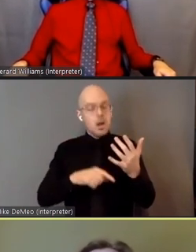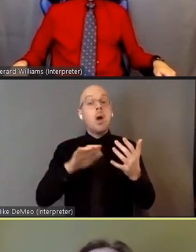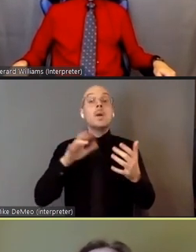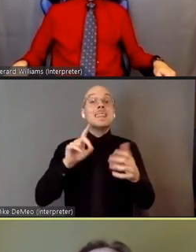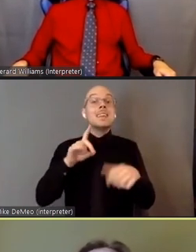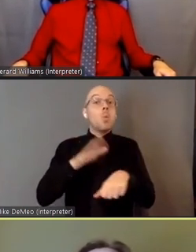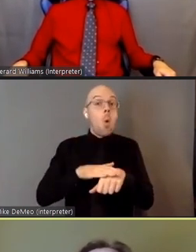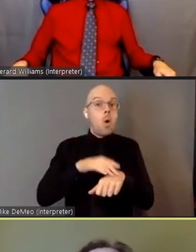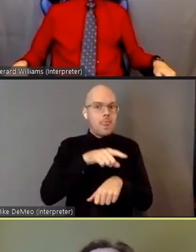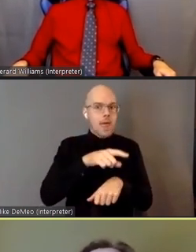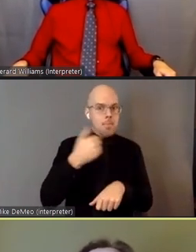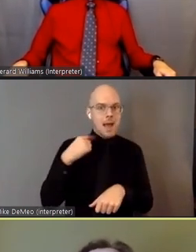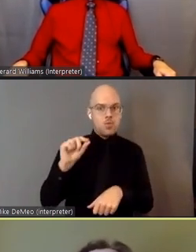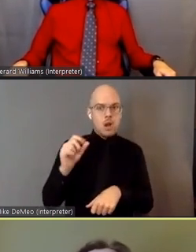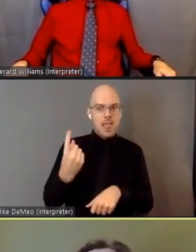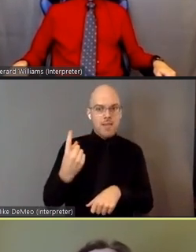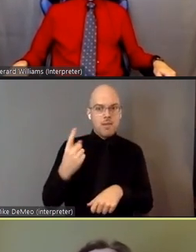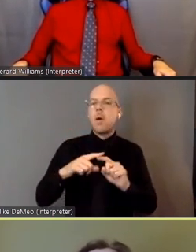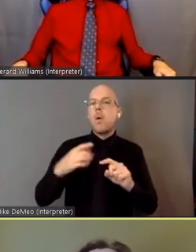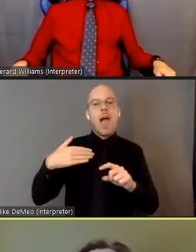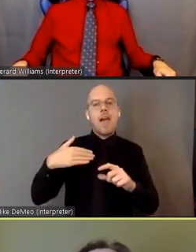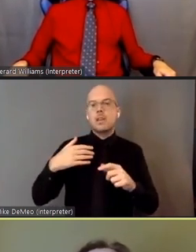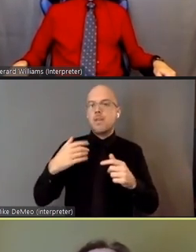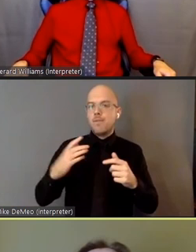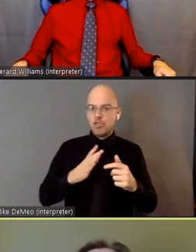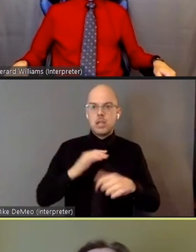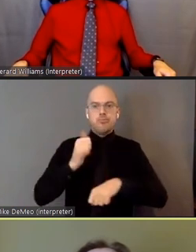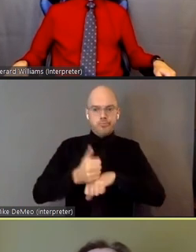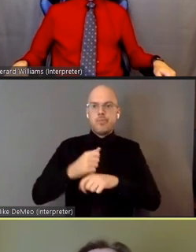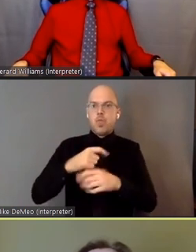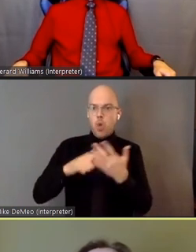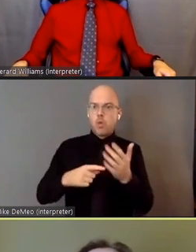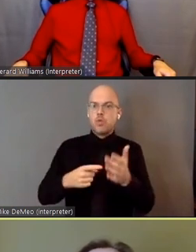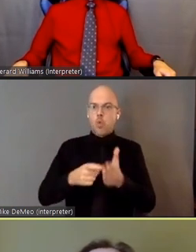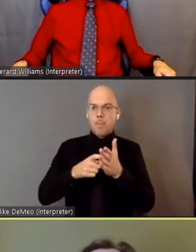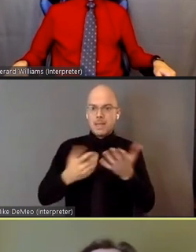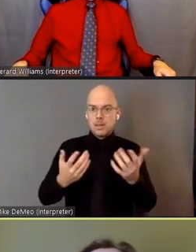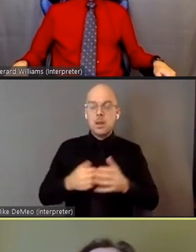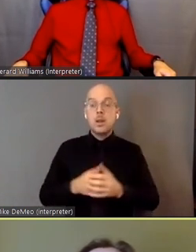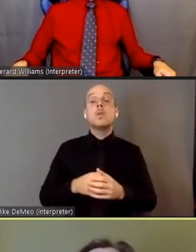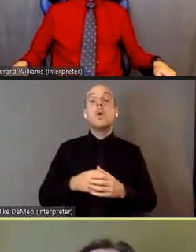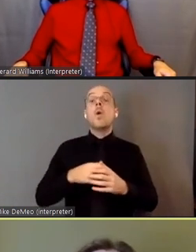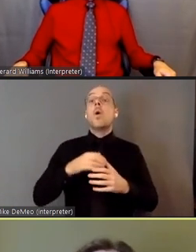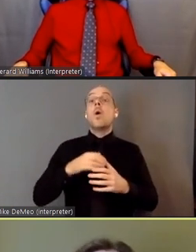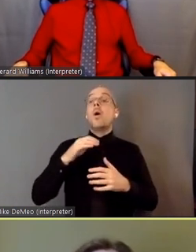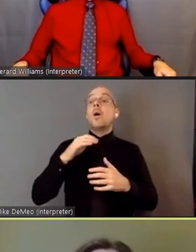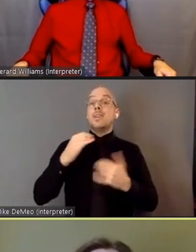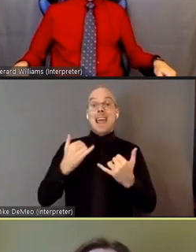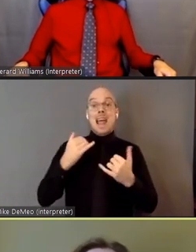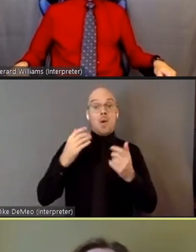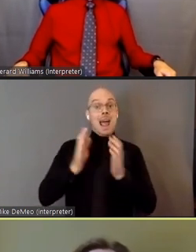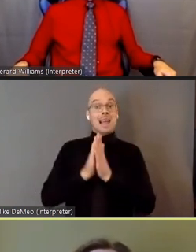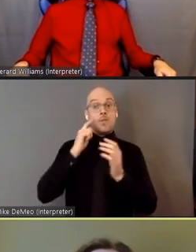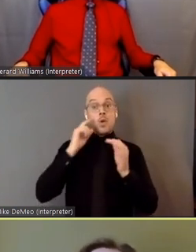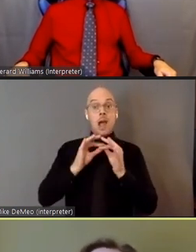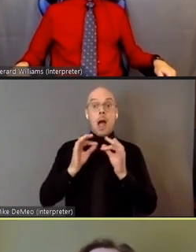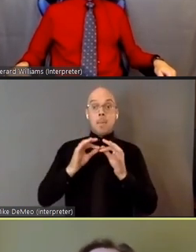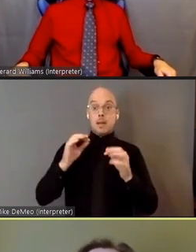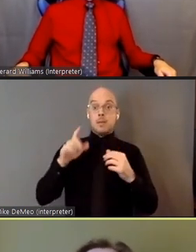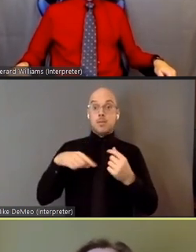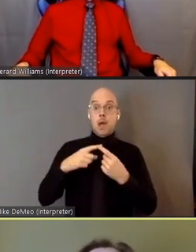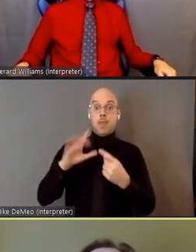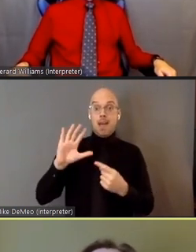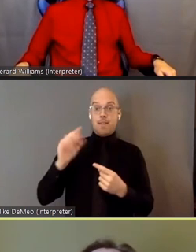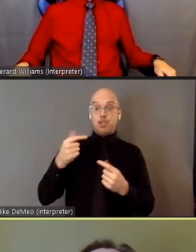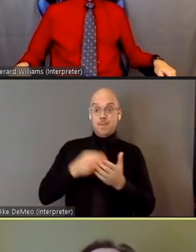those requirements out. And so in our asking for comment on the 5G fund, we've also asked